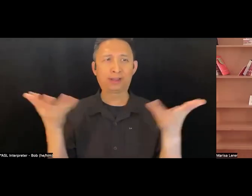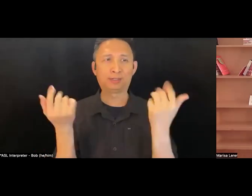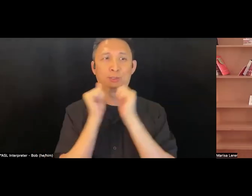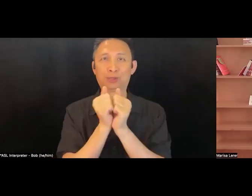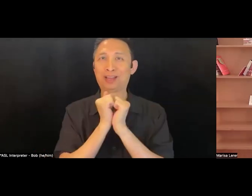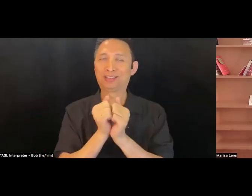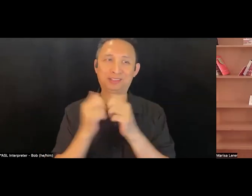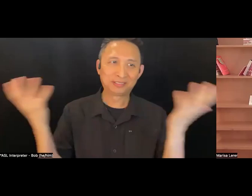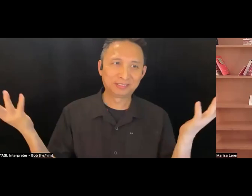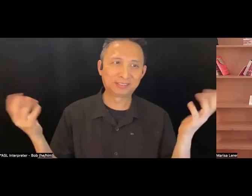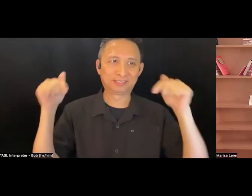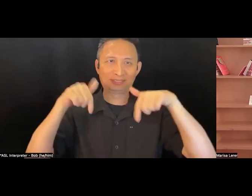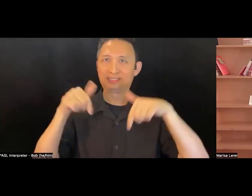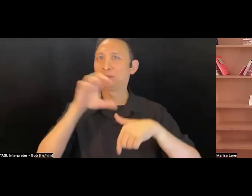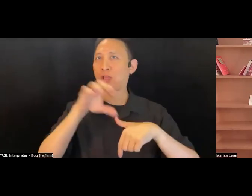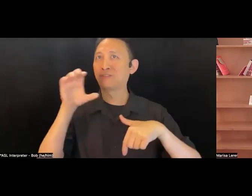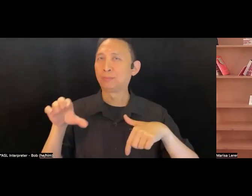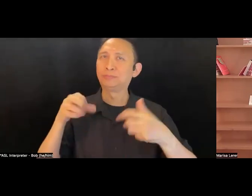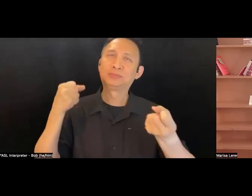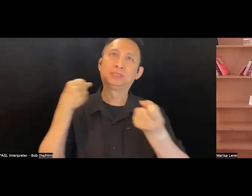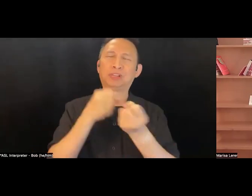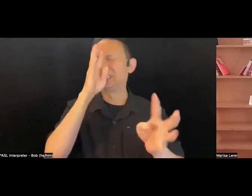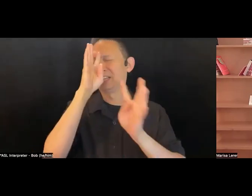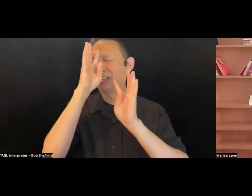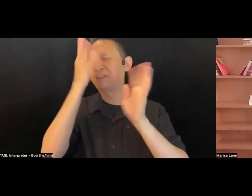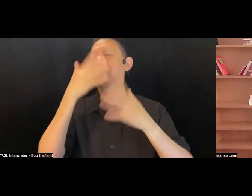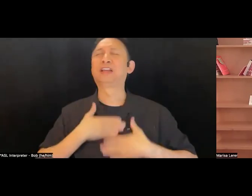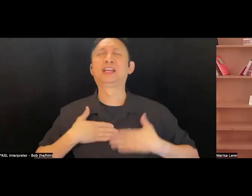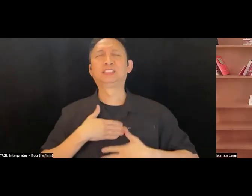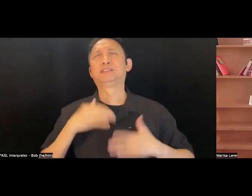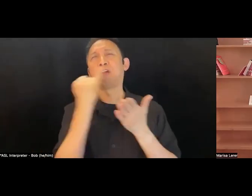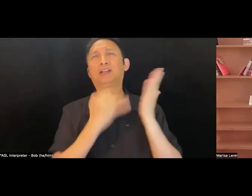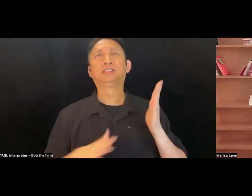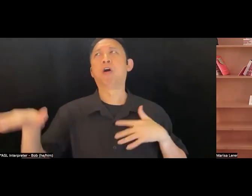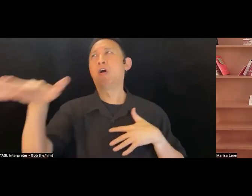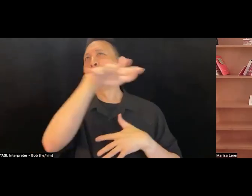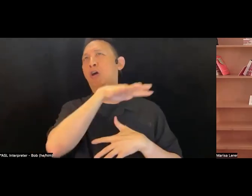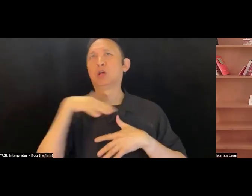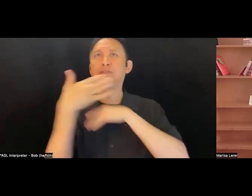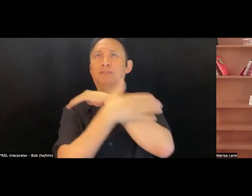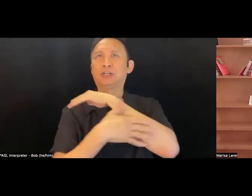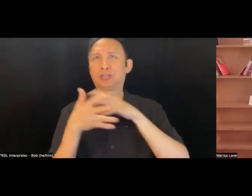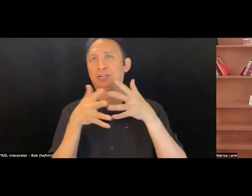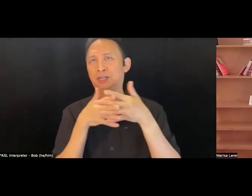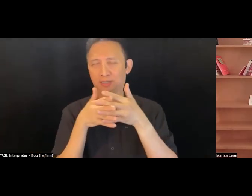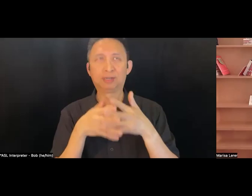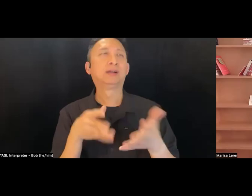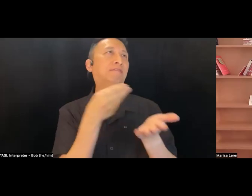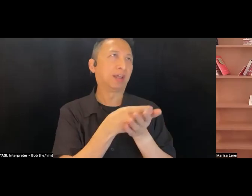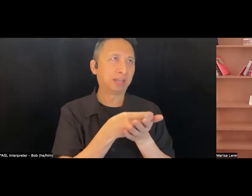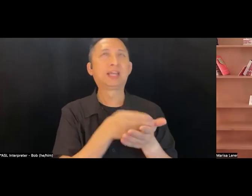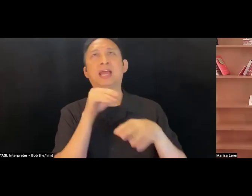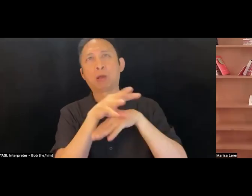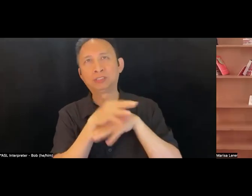Creative Capital supports innovative and adventurous artists across the country through funding, counsel, and career development